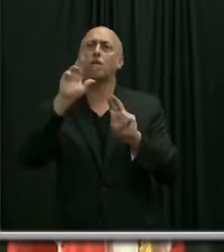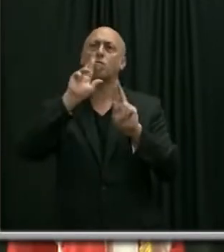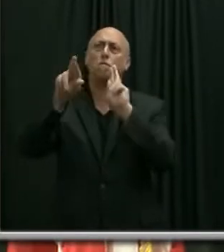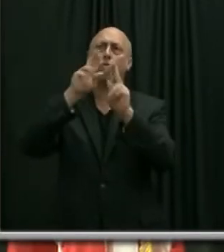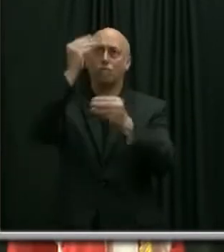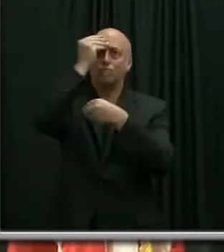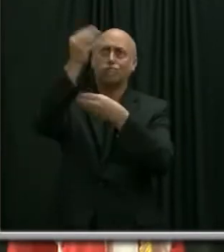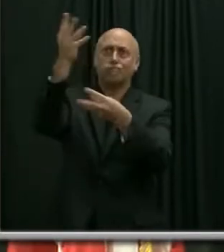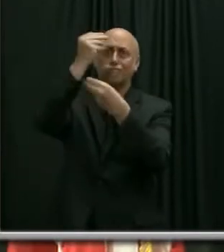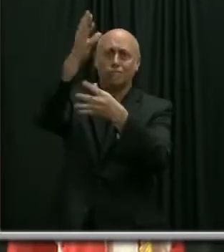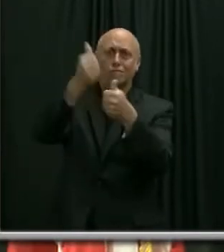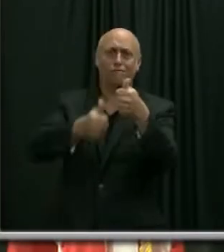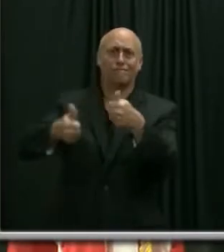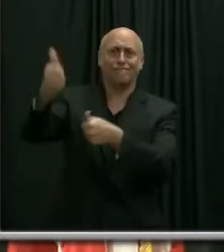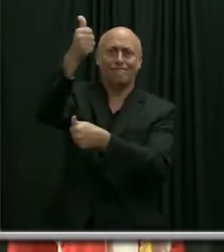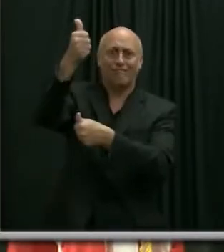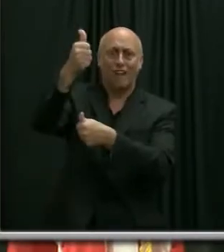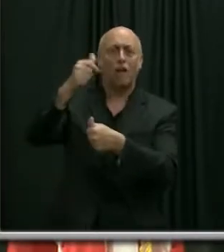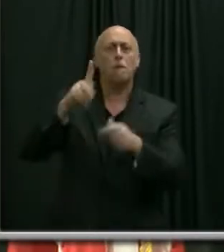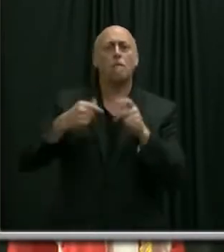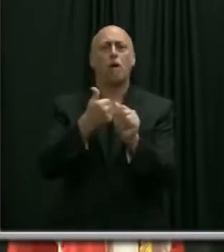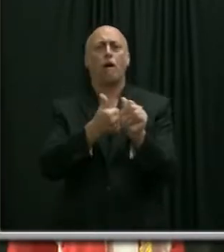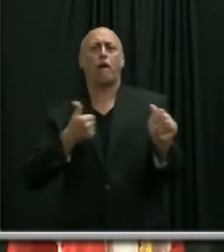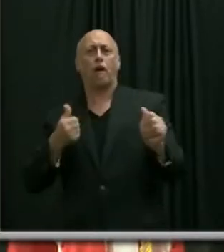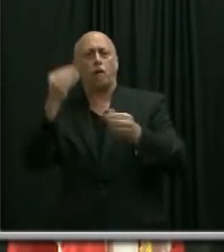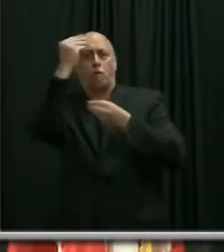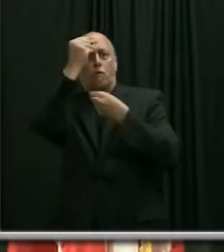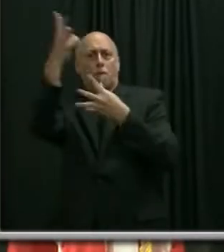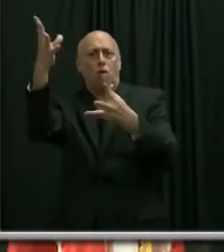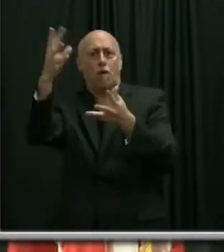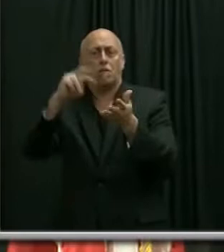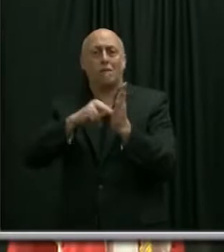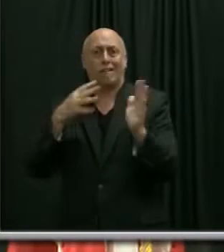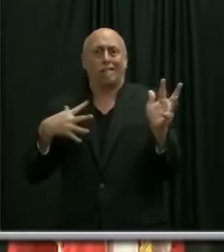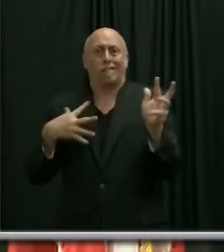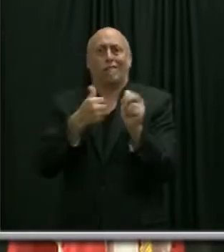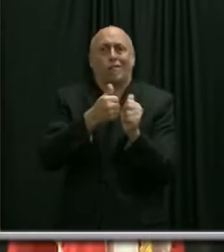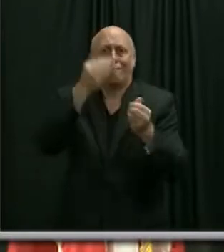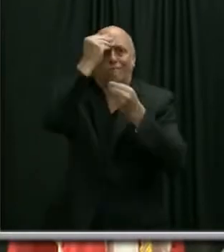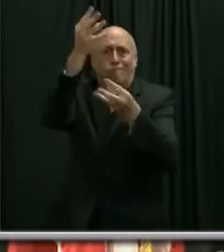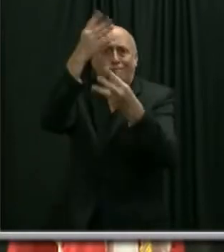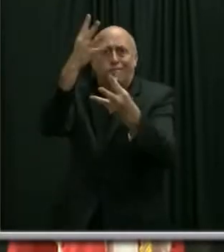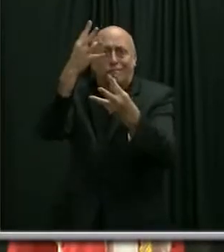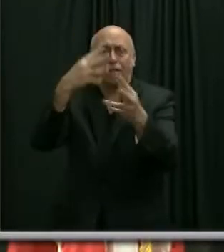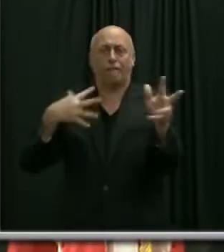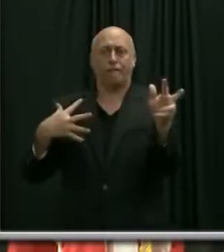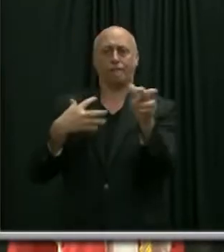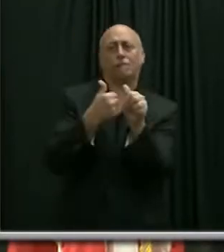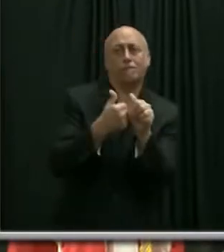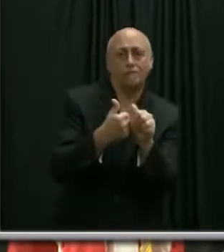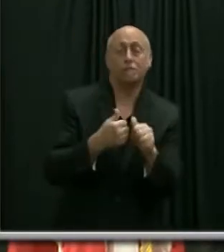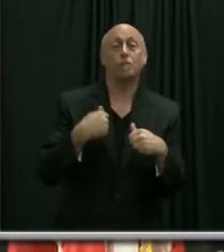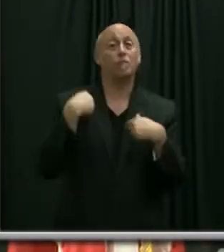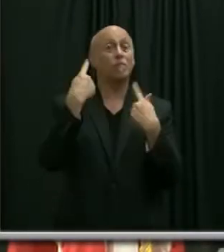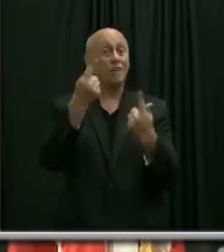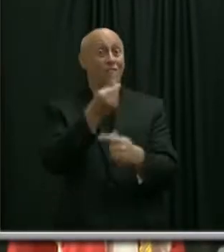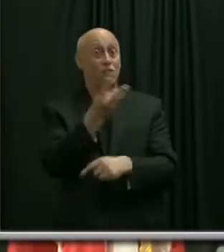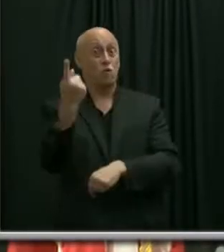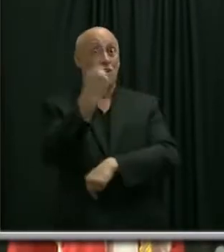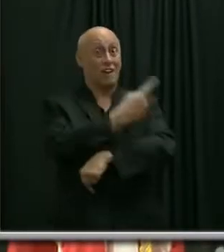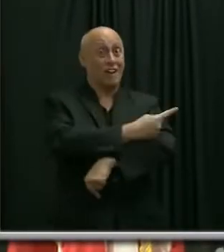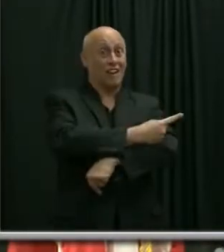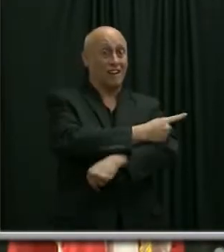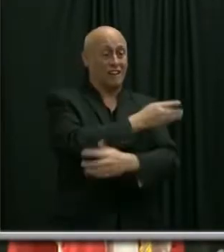entities. So, of the 98 cases, some of the cases that should have been reported over the past several